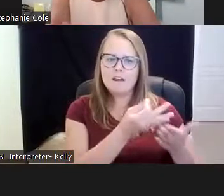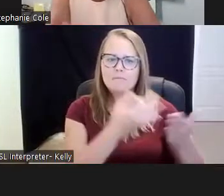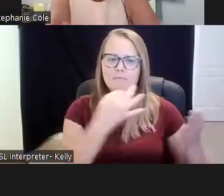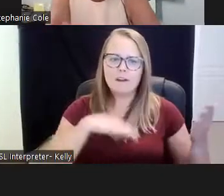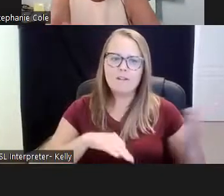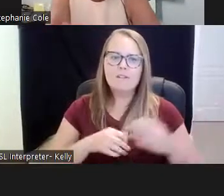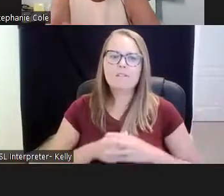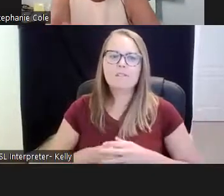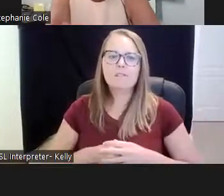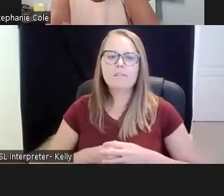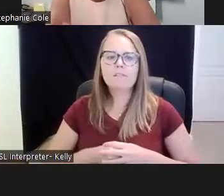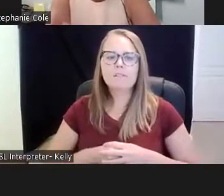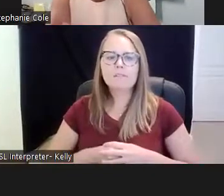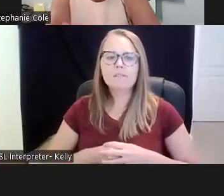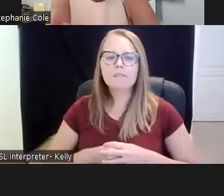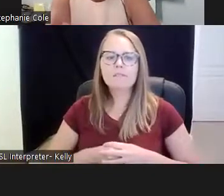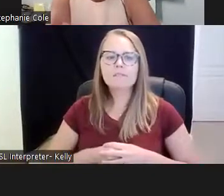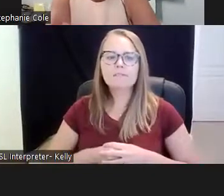well.